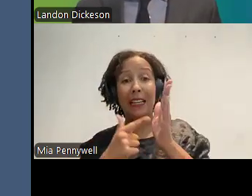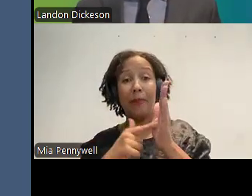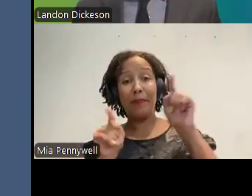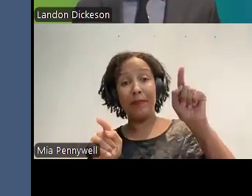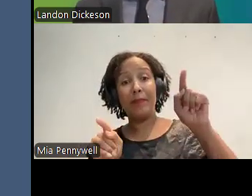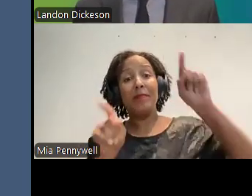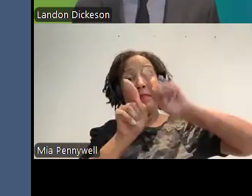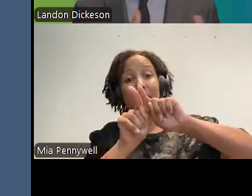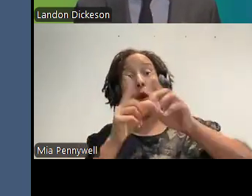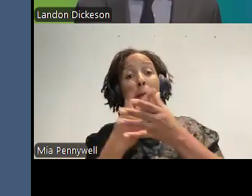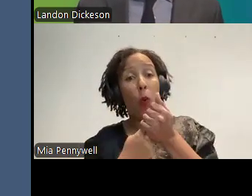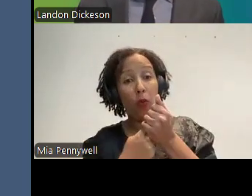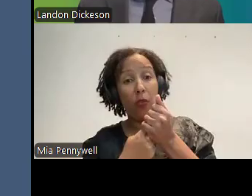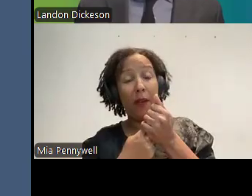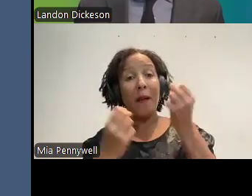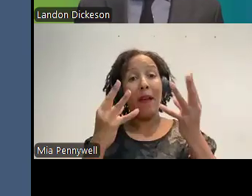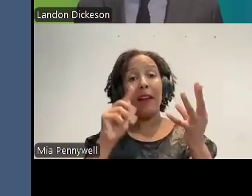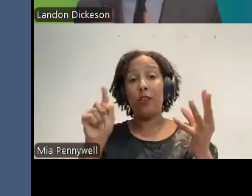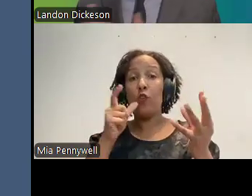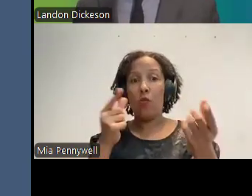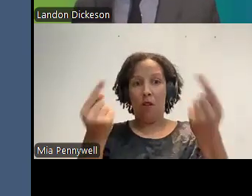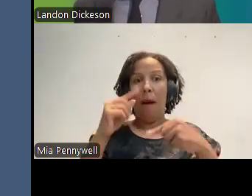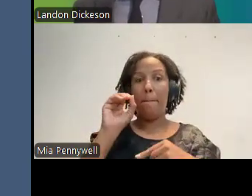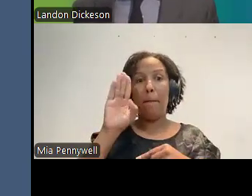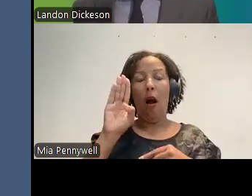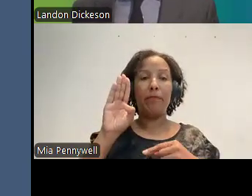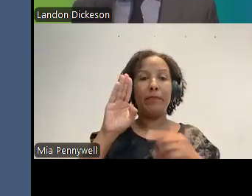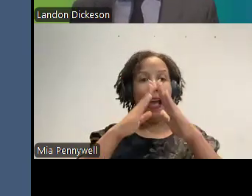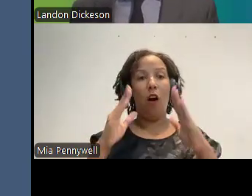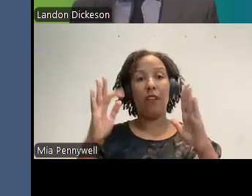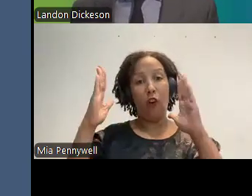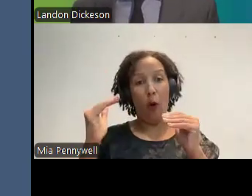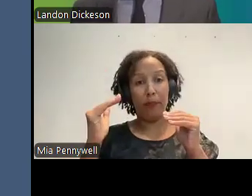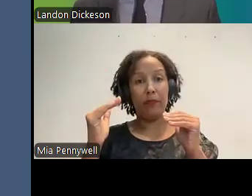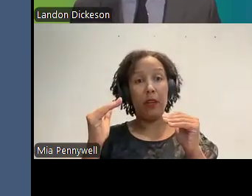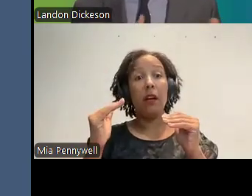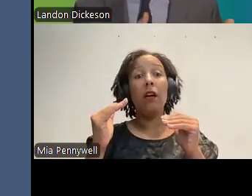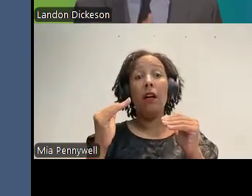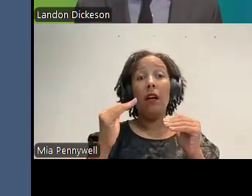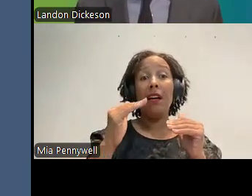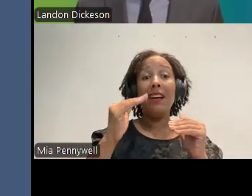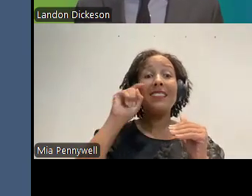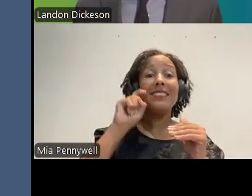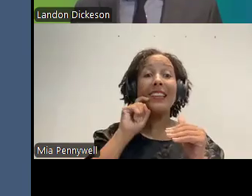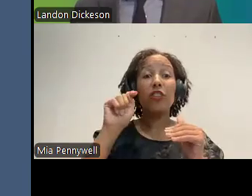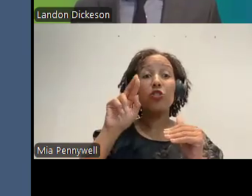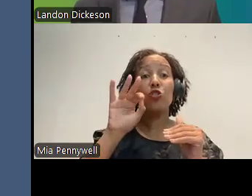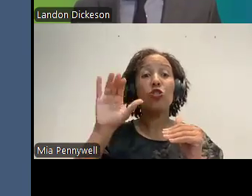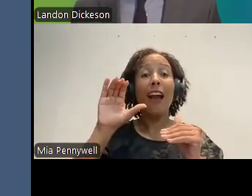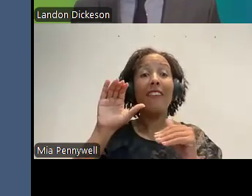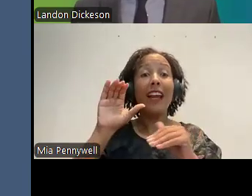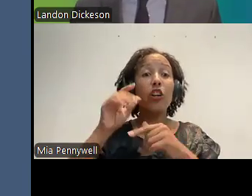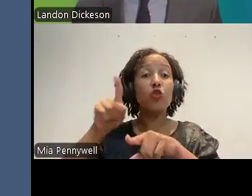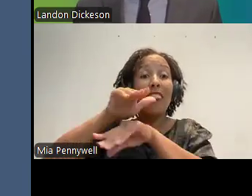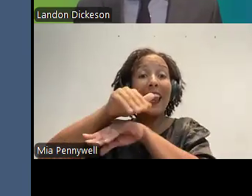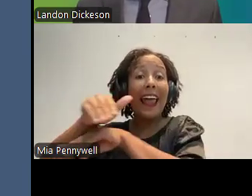in our care were labor trafficked during the day and then sexually abused and sex trafficked at night. So there's a great deal of overlap as